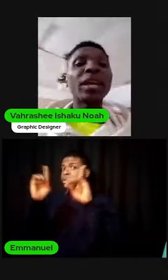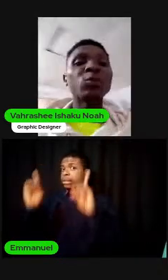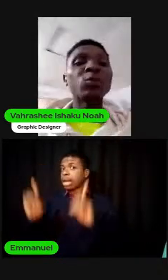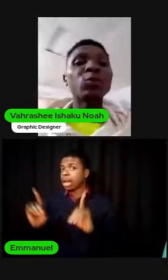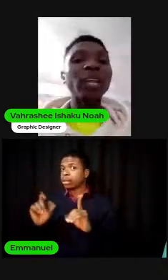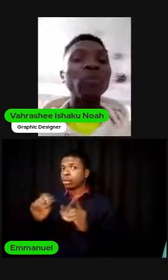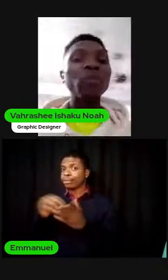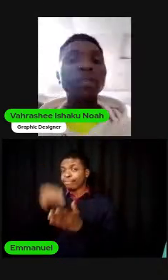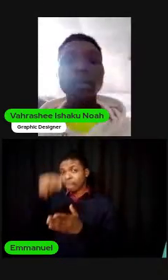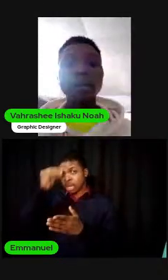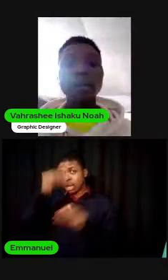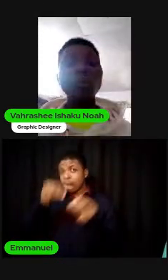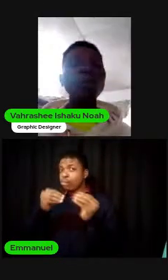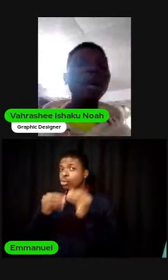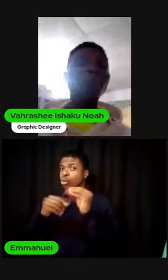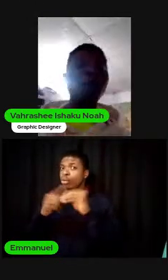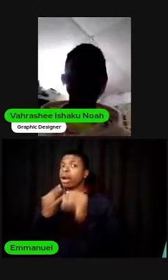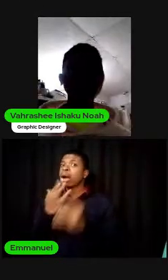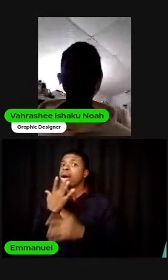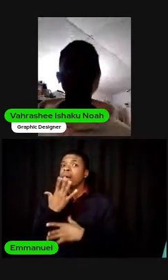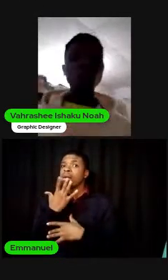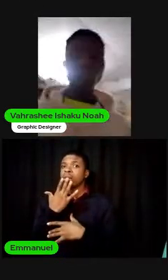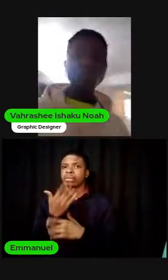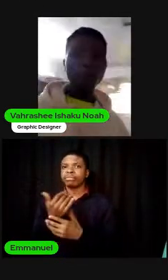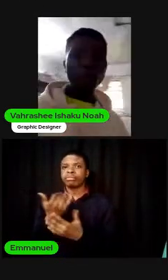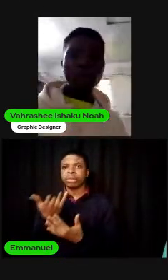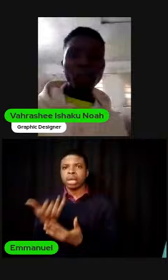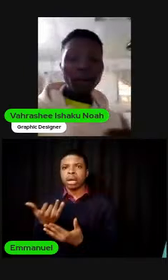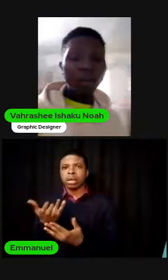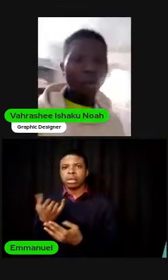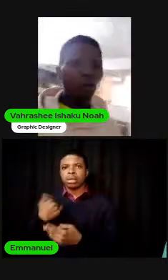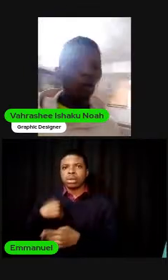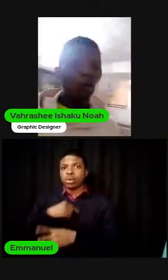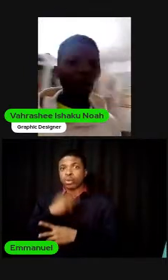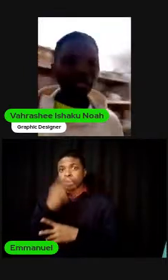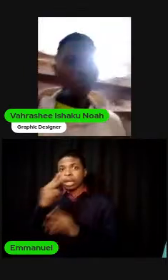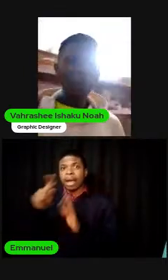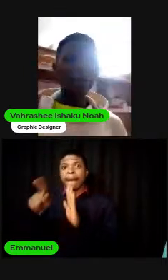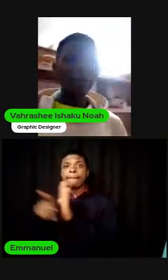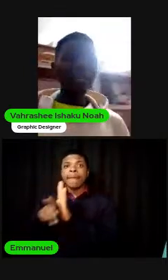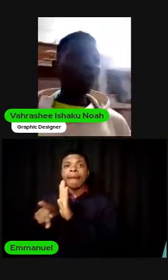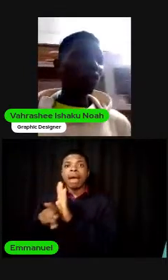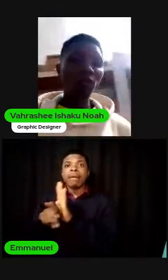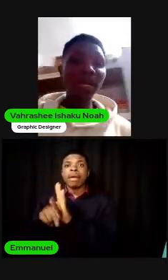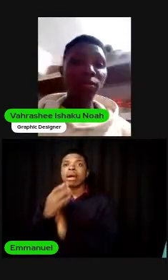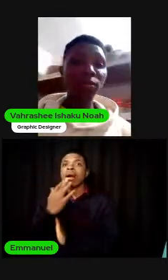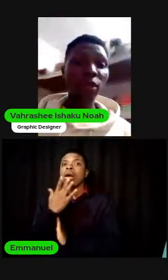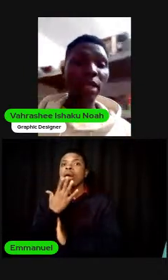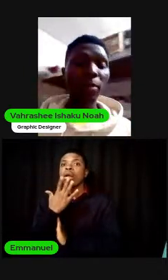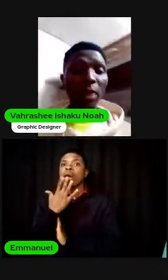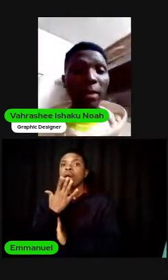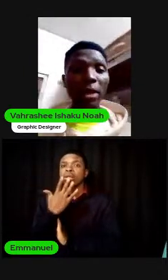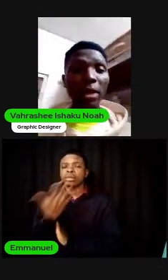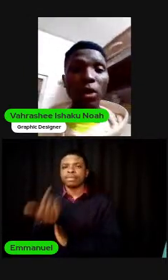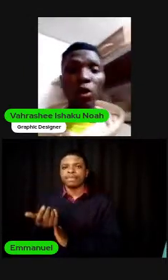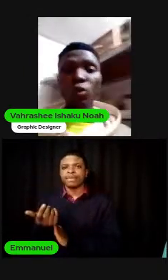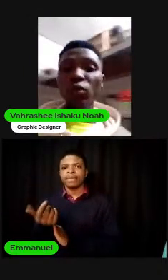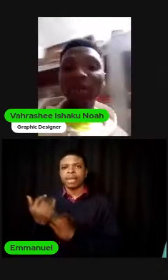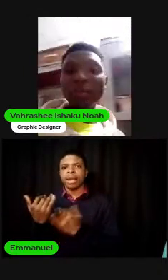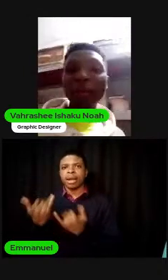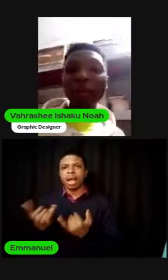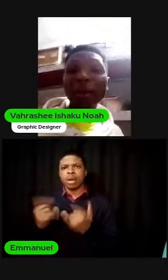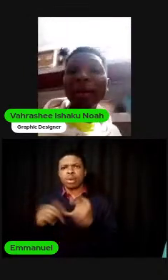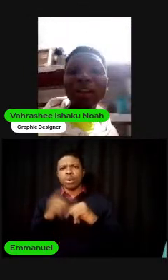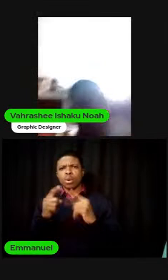Now, to start with, okay, we'll look at primary colors. Primary colors. And when we say primary colors, when I'm talking about primary colors, what we